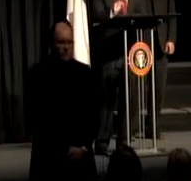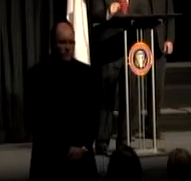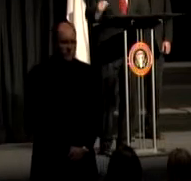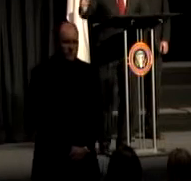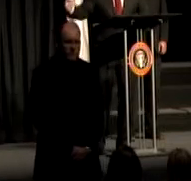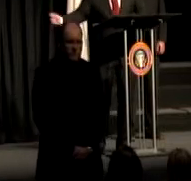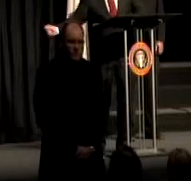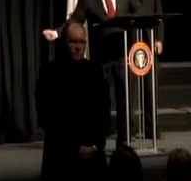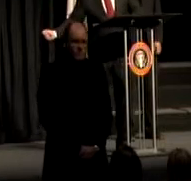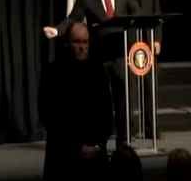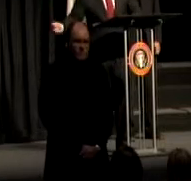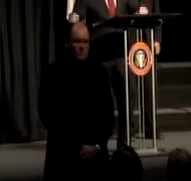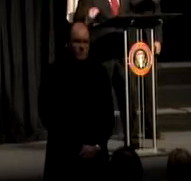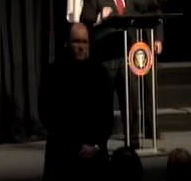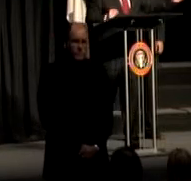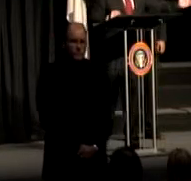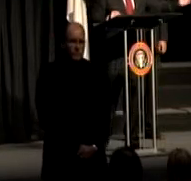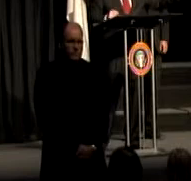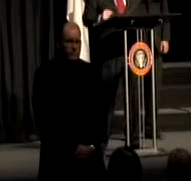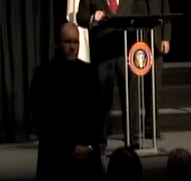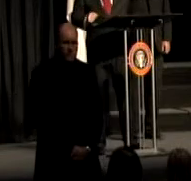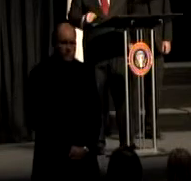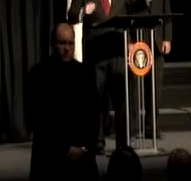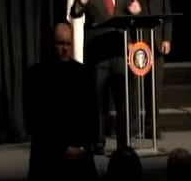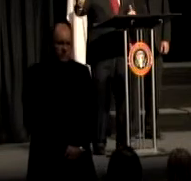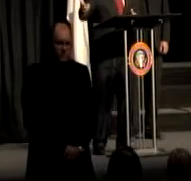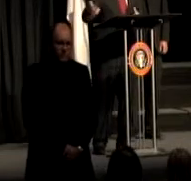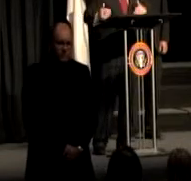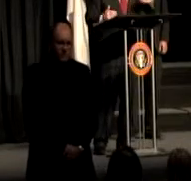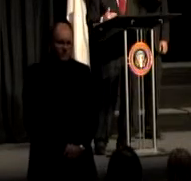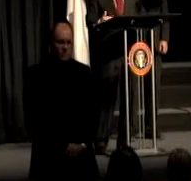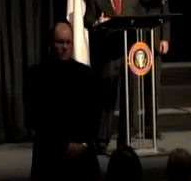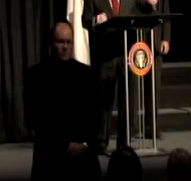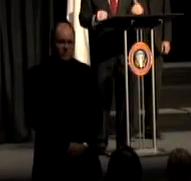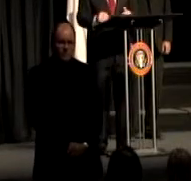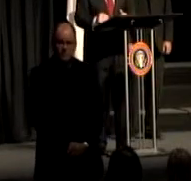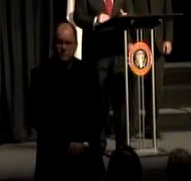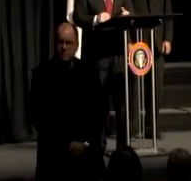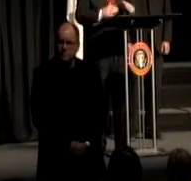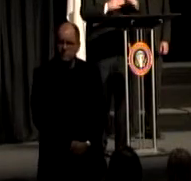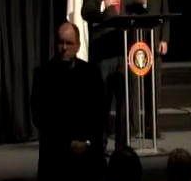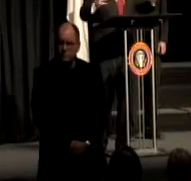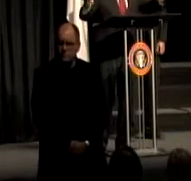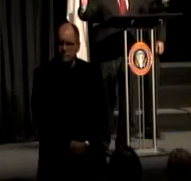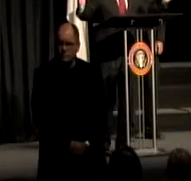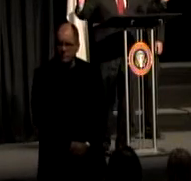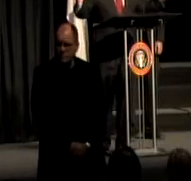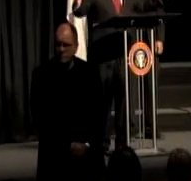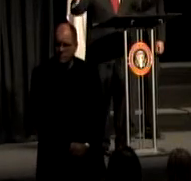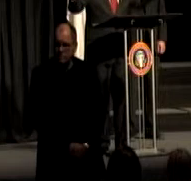encourage you it may be singing in the choir it may be in the nursery it may be in the youth ministry it